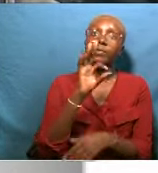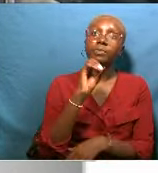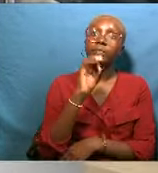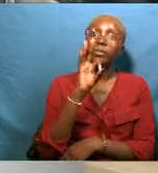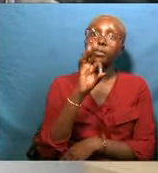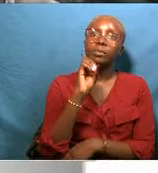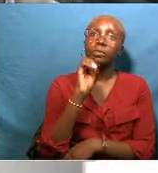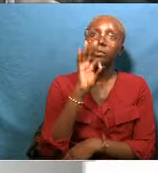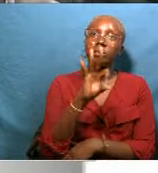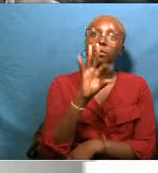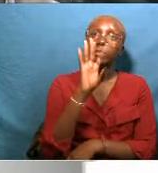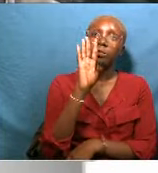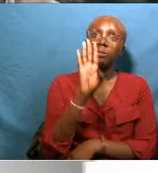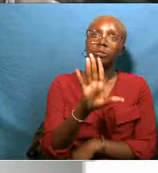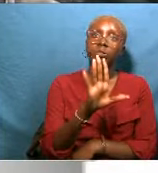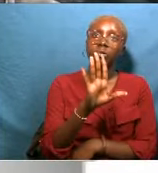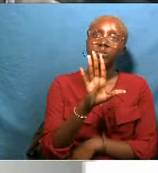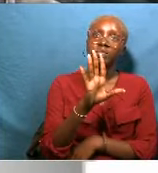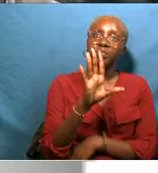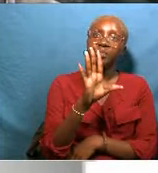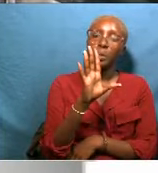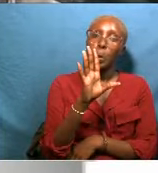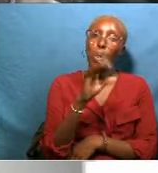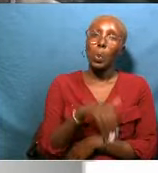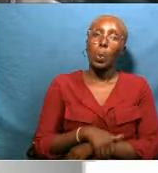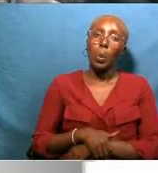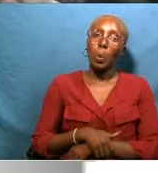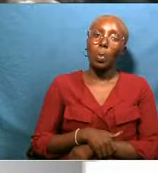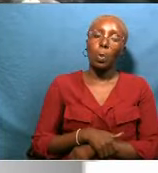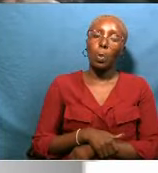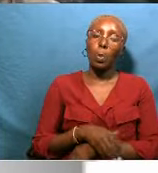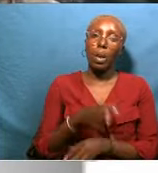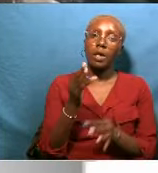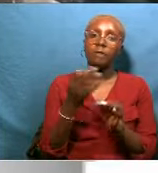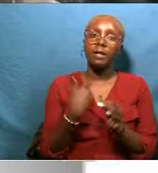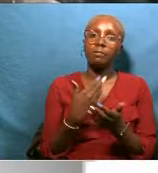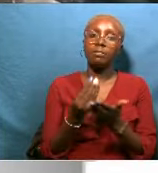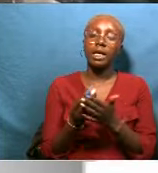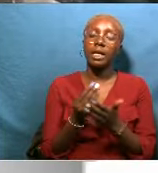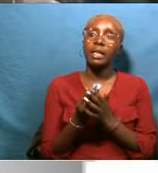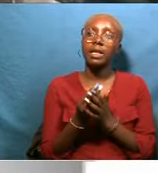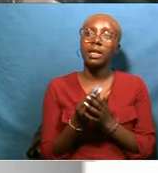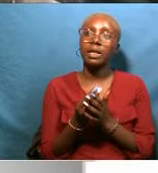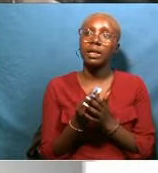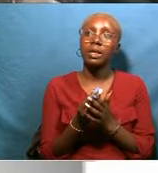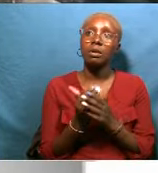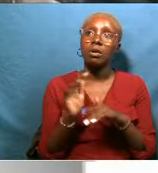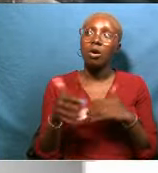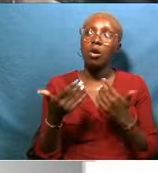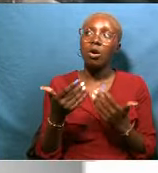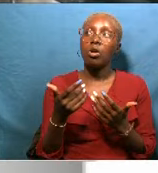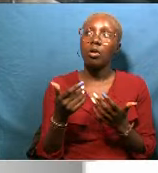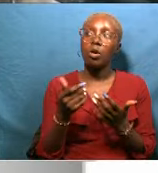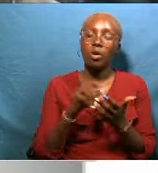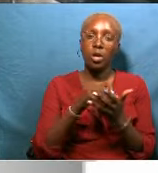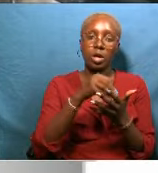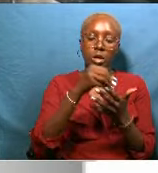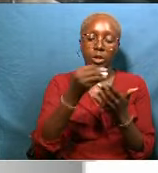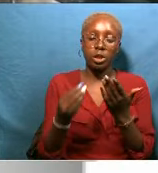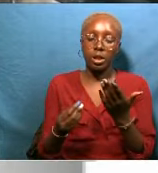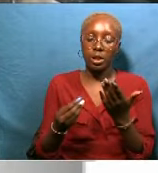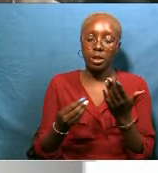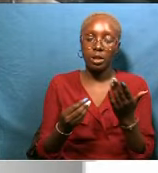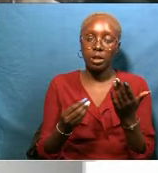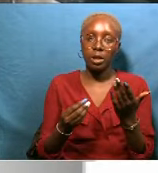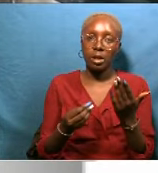Paybill, and the account is CTC. If you have cash or your checks, the ushers will wait on